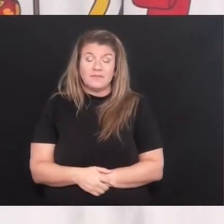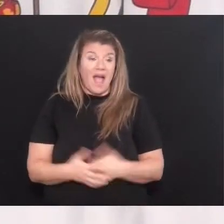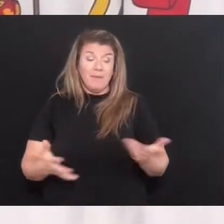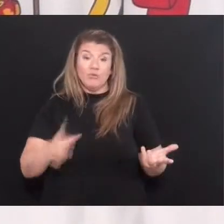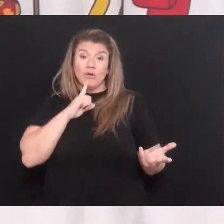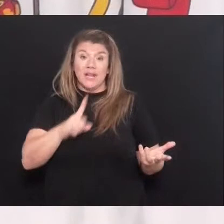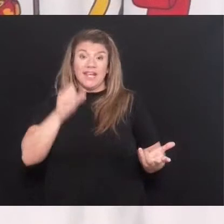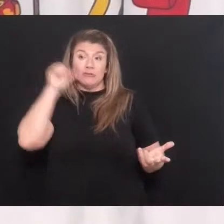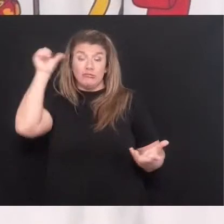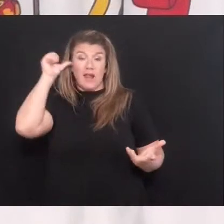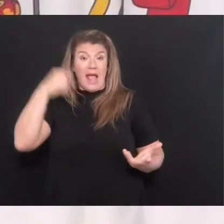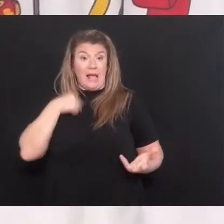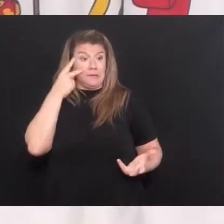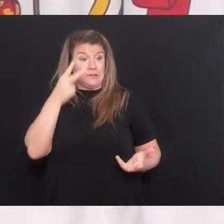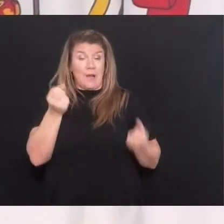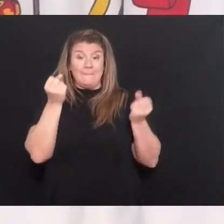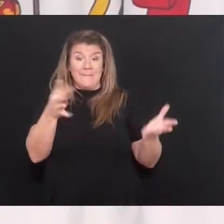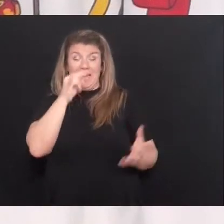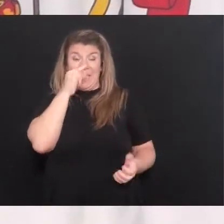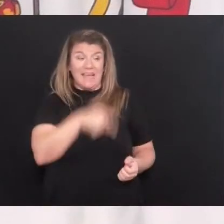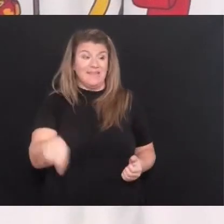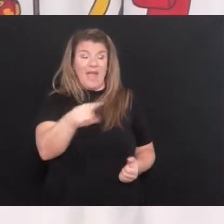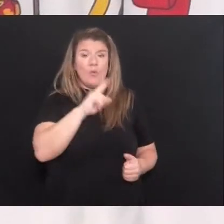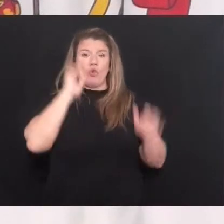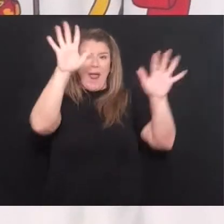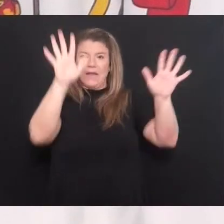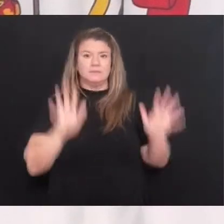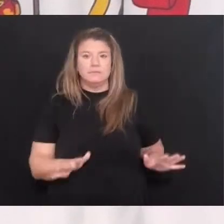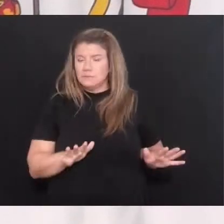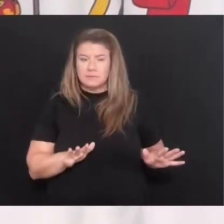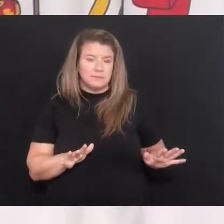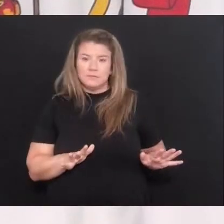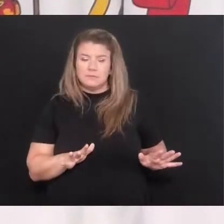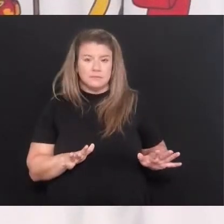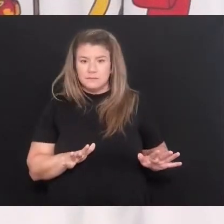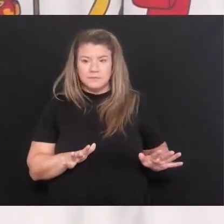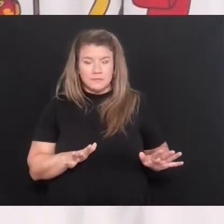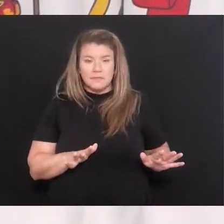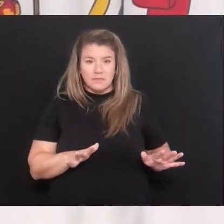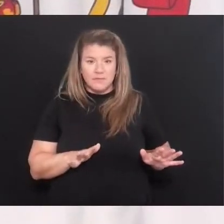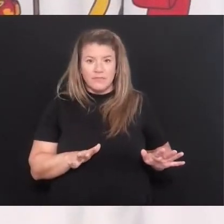great. I mean, really and truly, when it really boils right down to it, it was